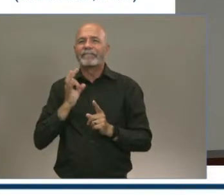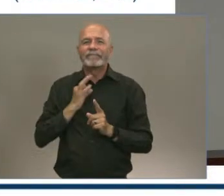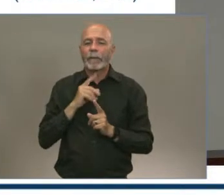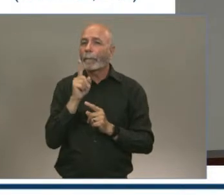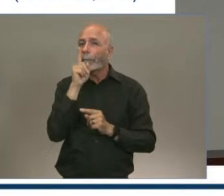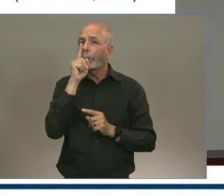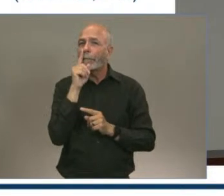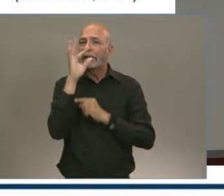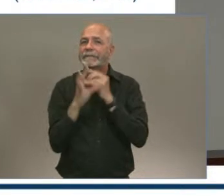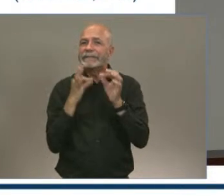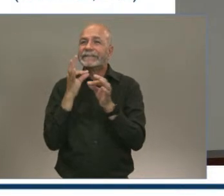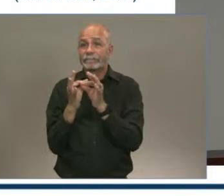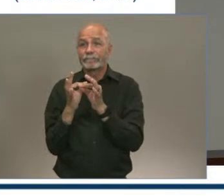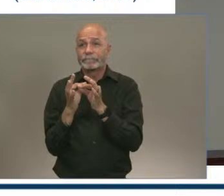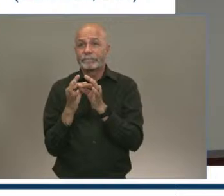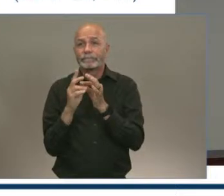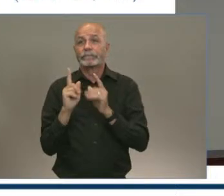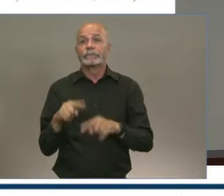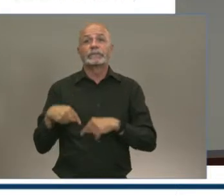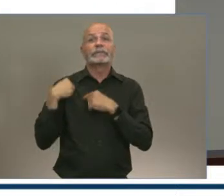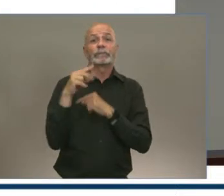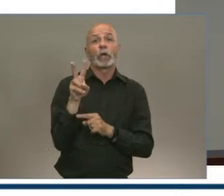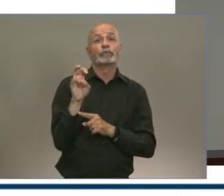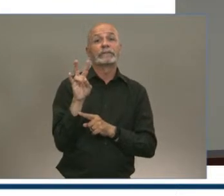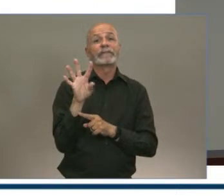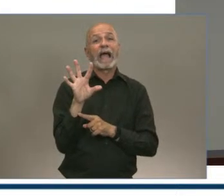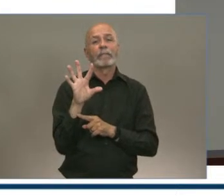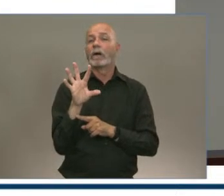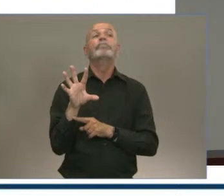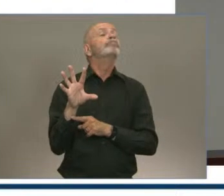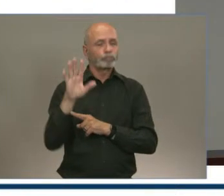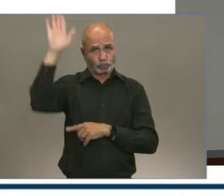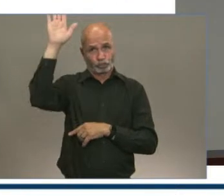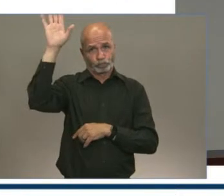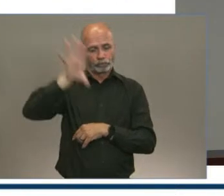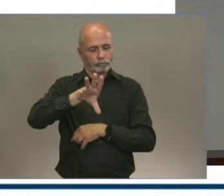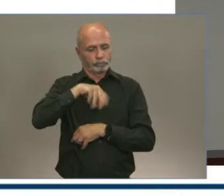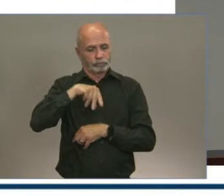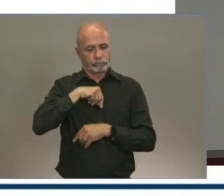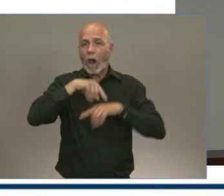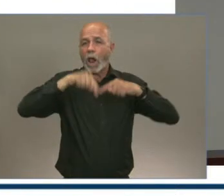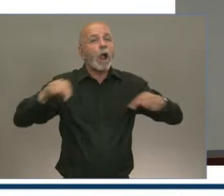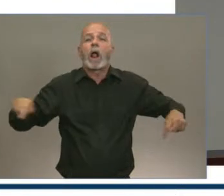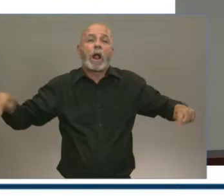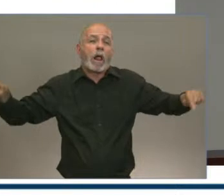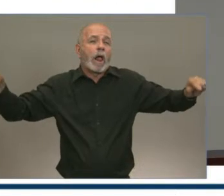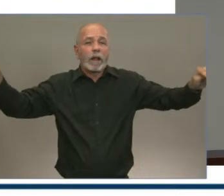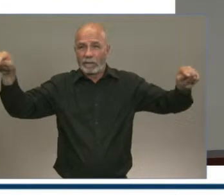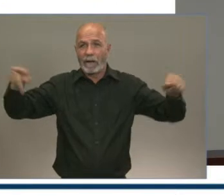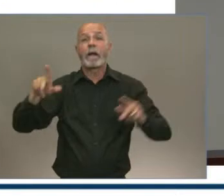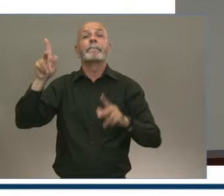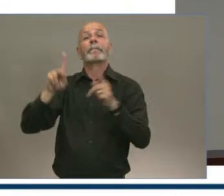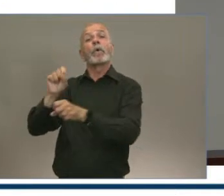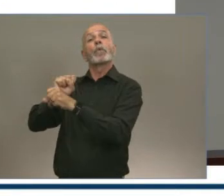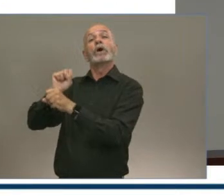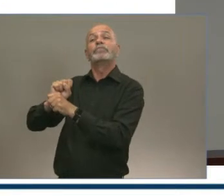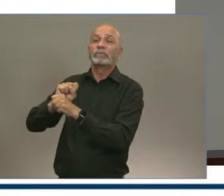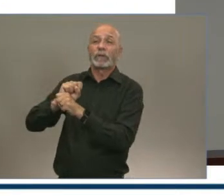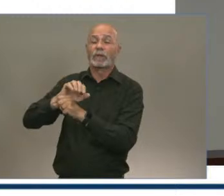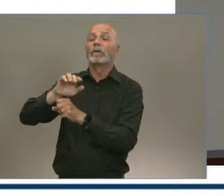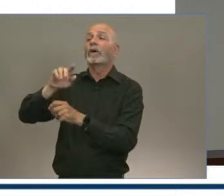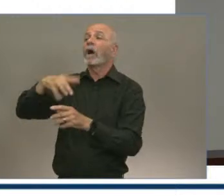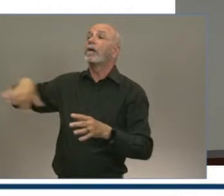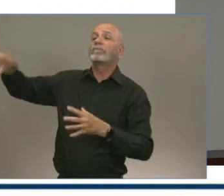275 businesses signed up during this stage, and they employ more than 50,000 Nova Scotians. And the participating businesses